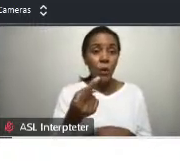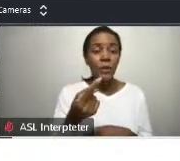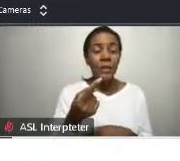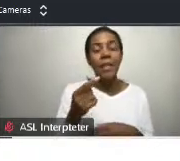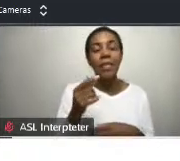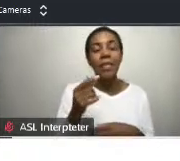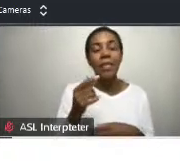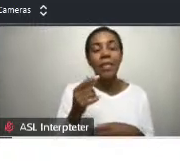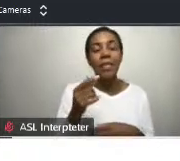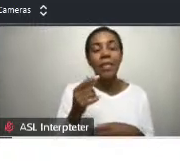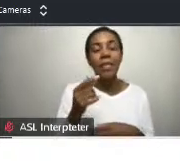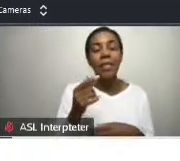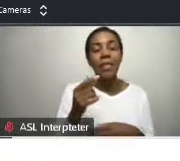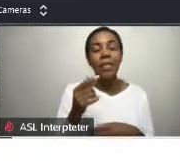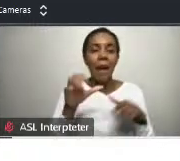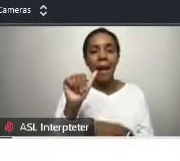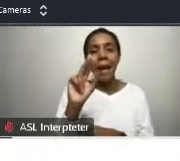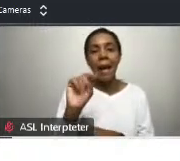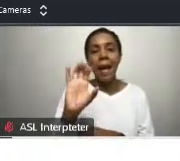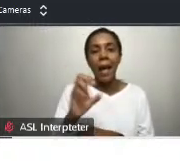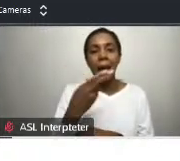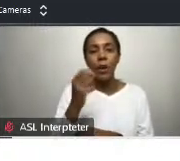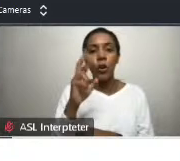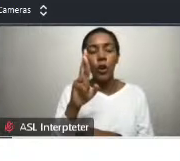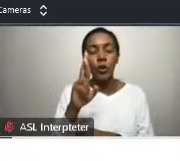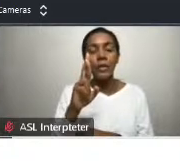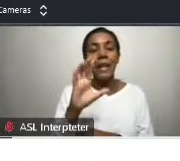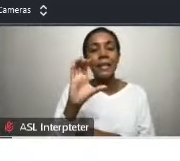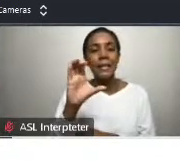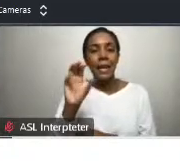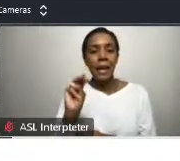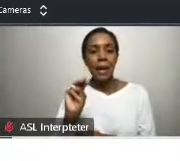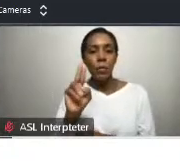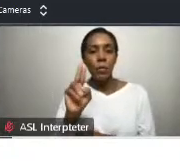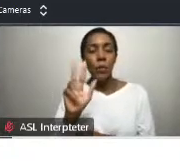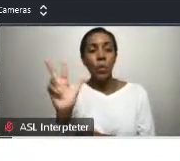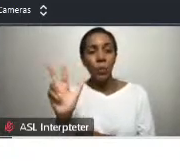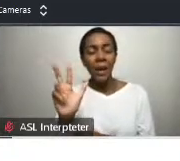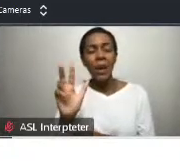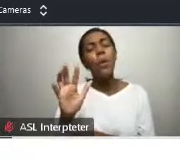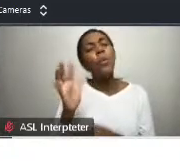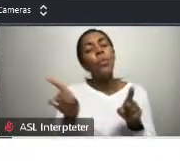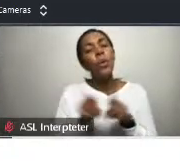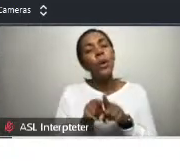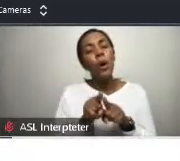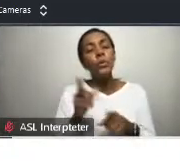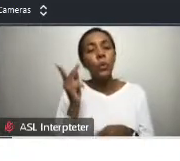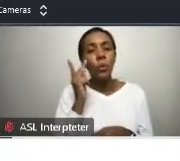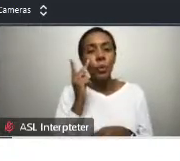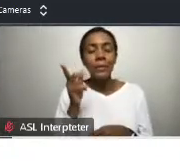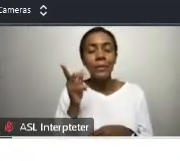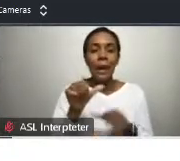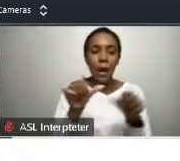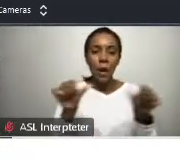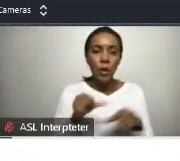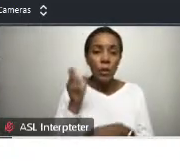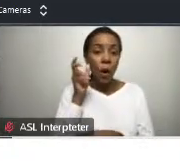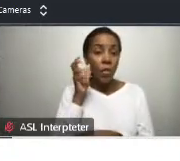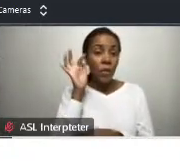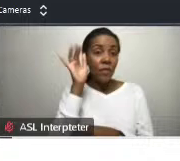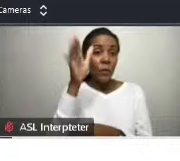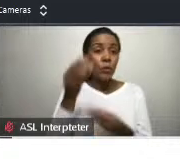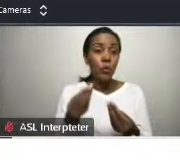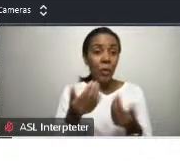anchors and CMU3. We also looked at areas on the future land use map that we identified for